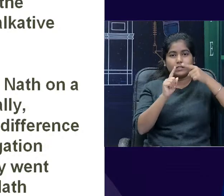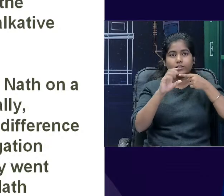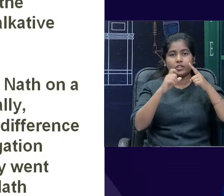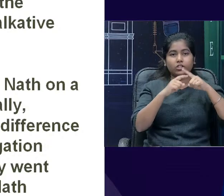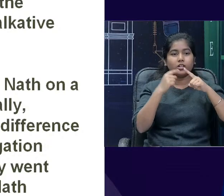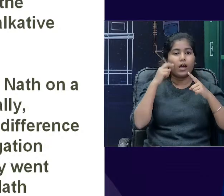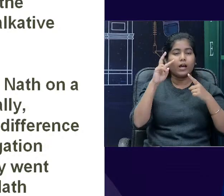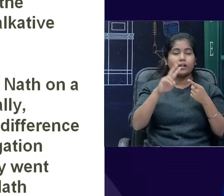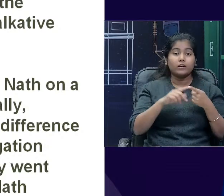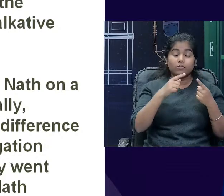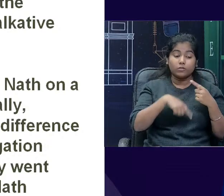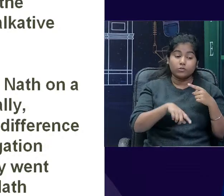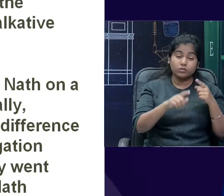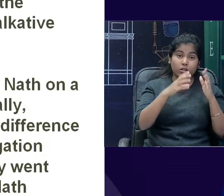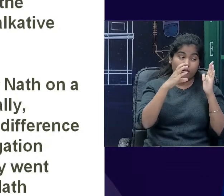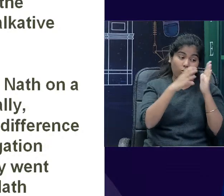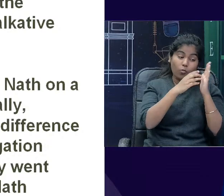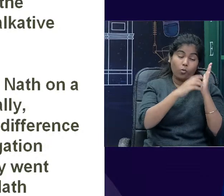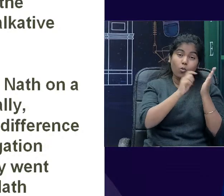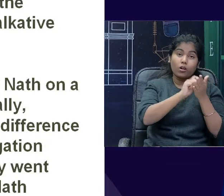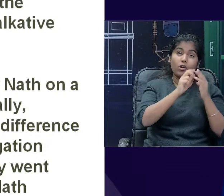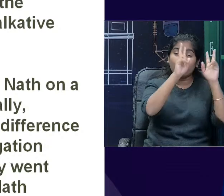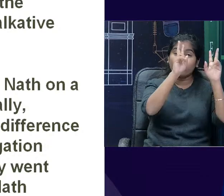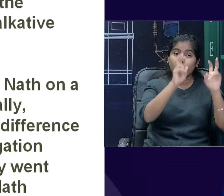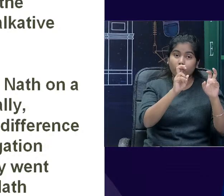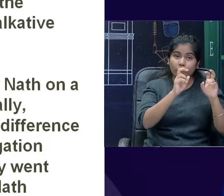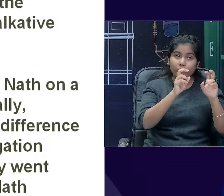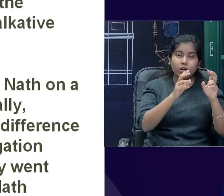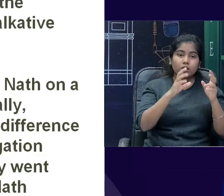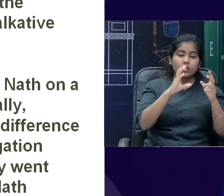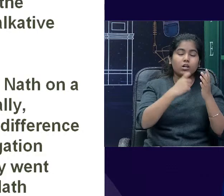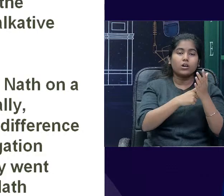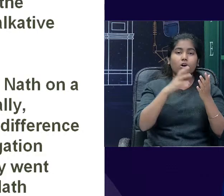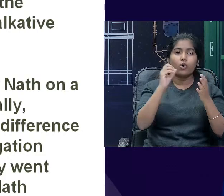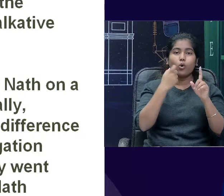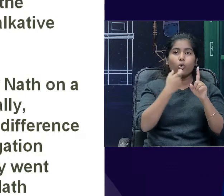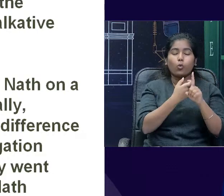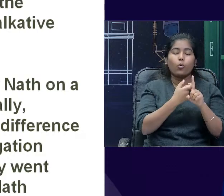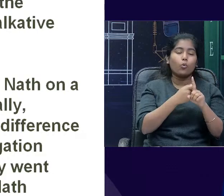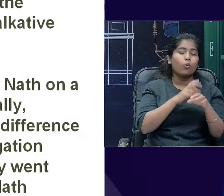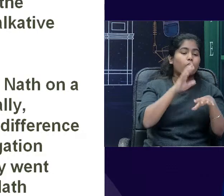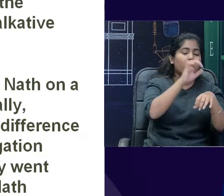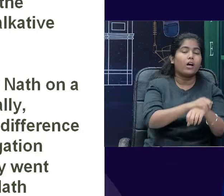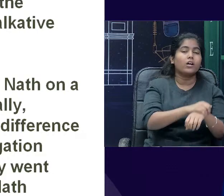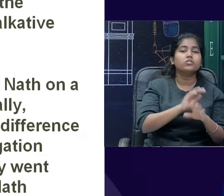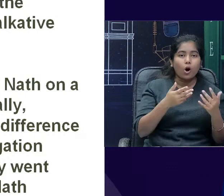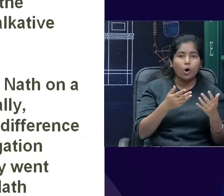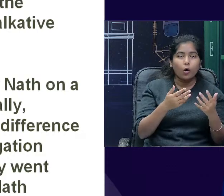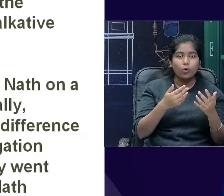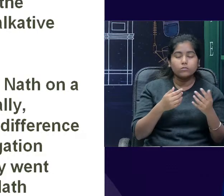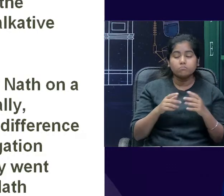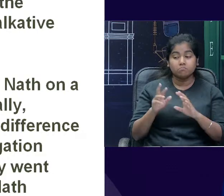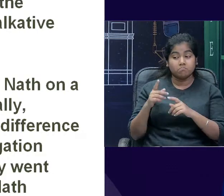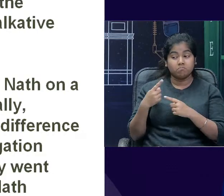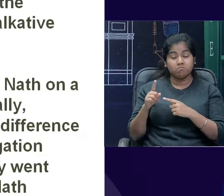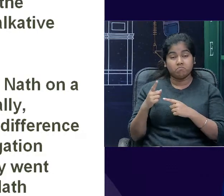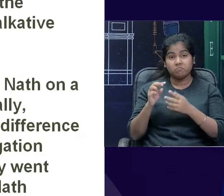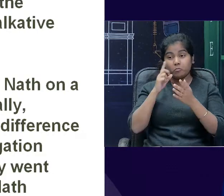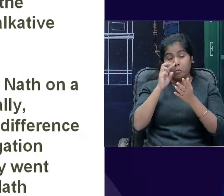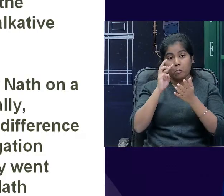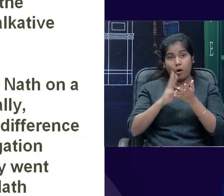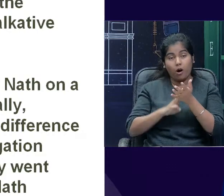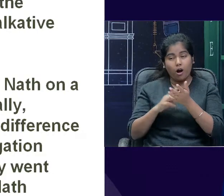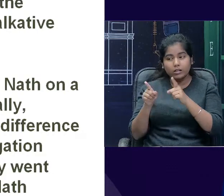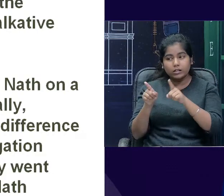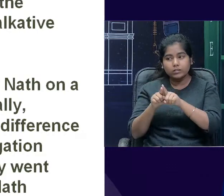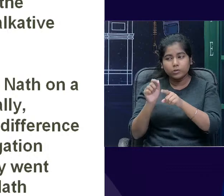named "Catching a Crook." She Eventually, she does her homework like a pro. Okay. Eventually,